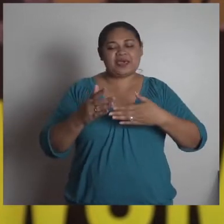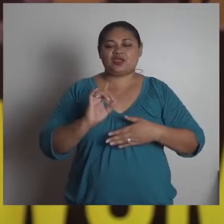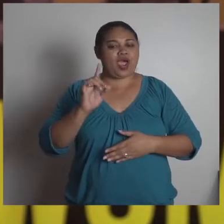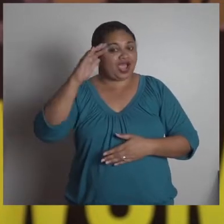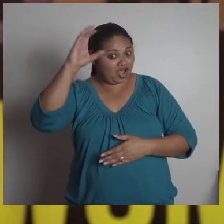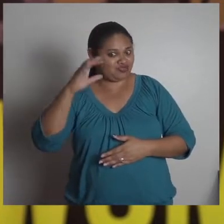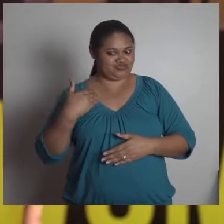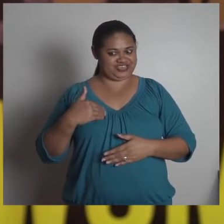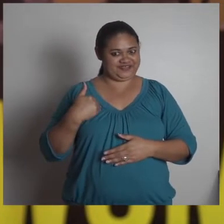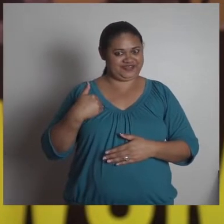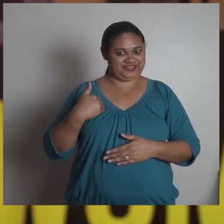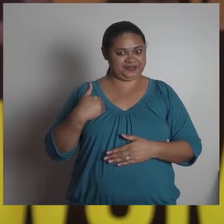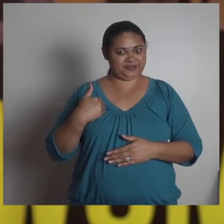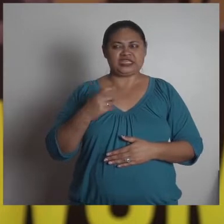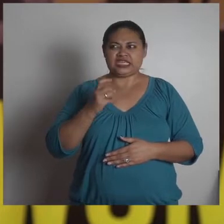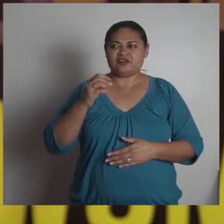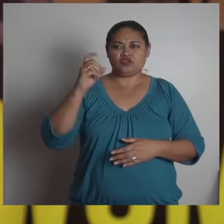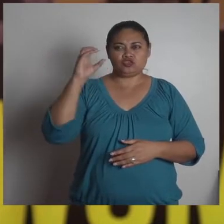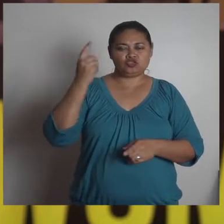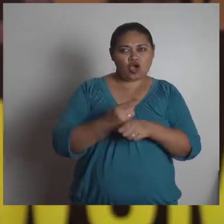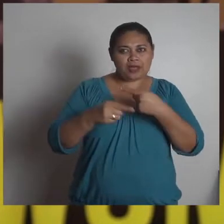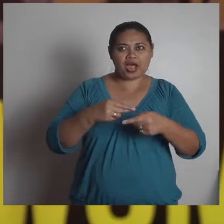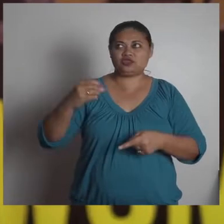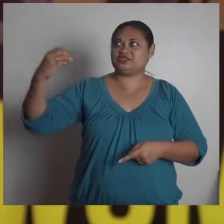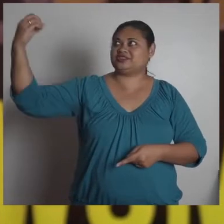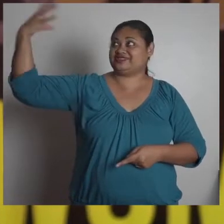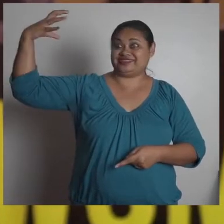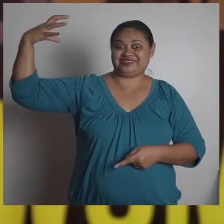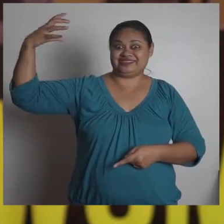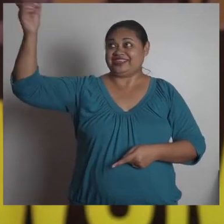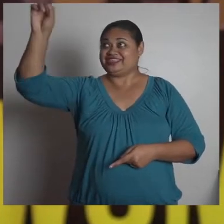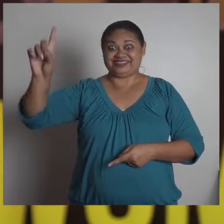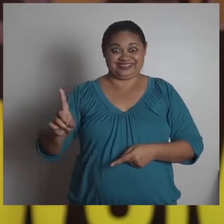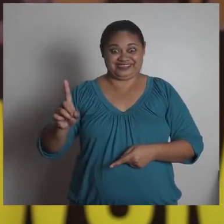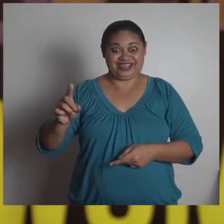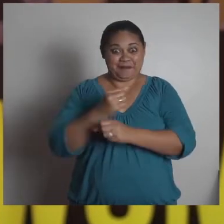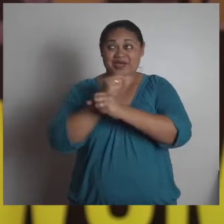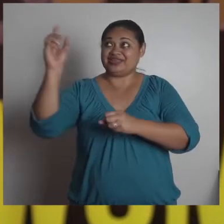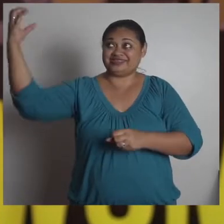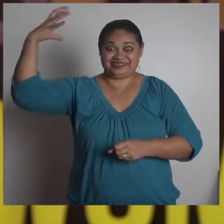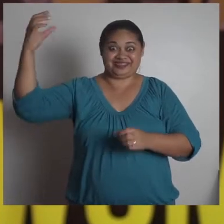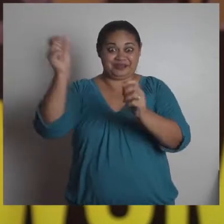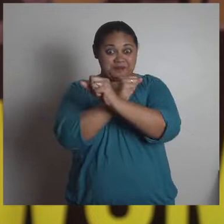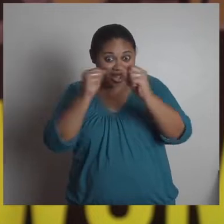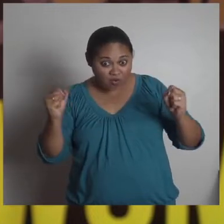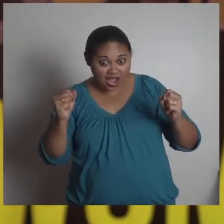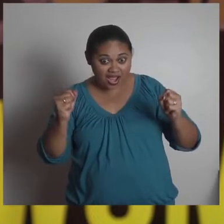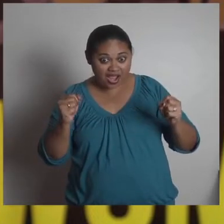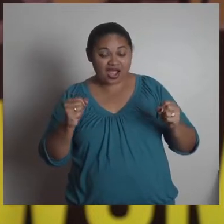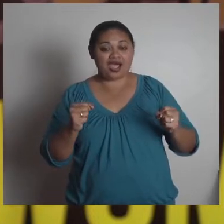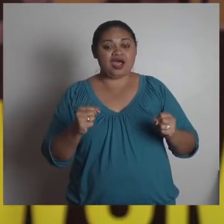centers, whatever country you live in, right? If you are talking about solar, does solar get to everybody?